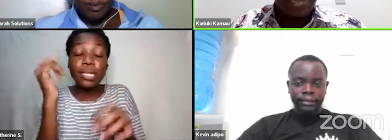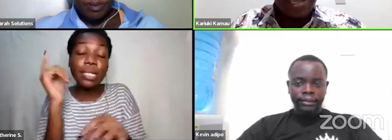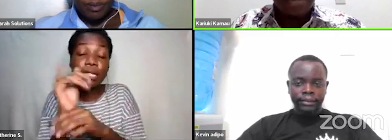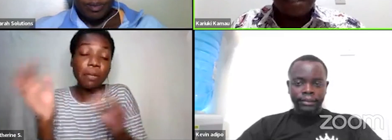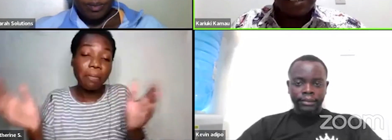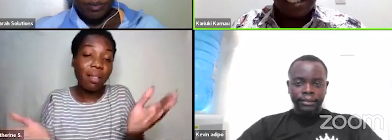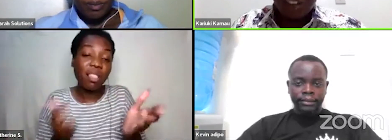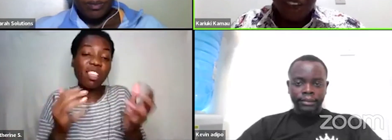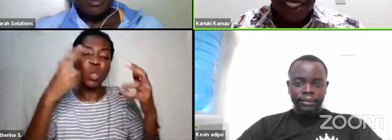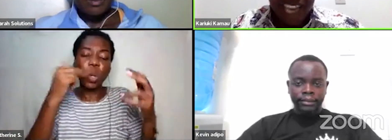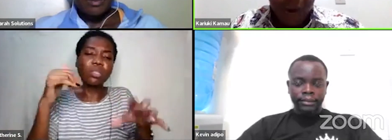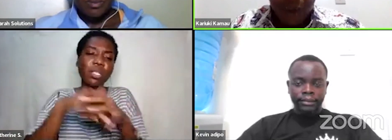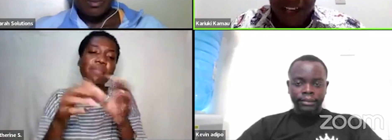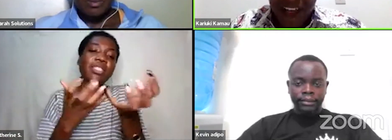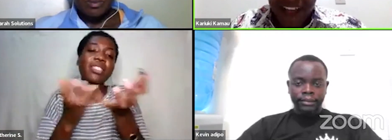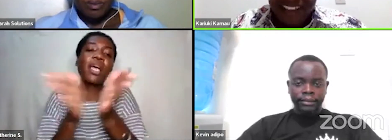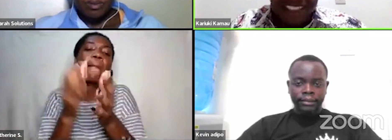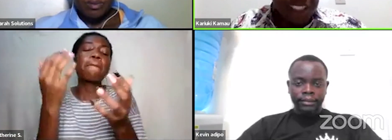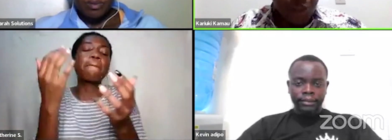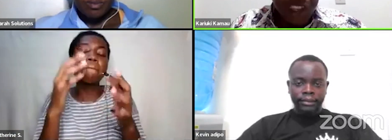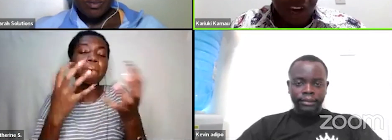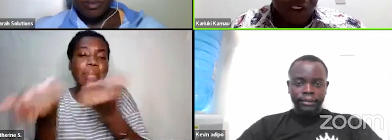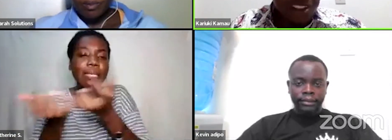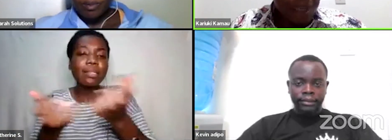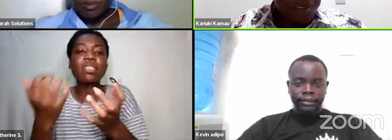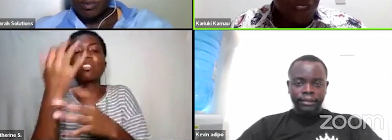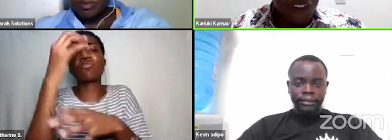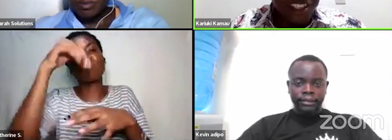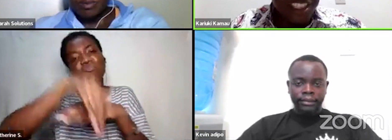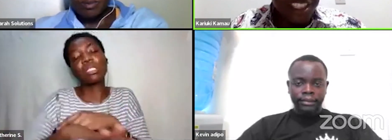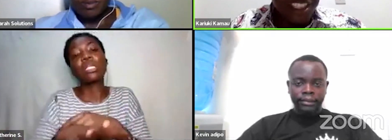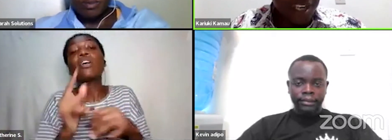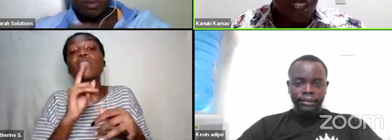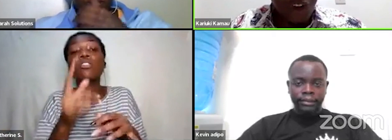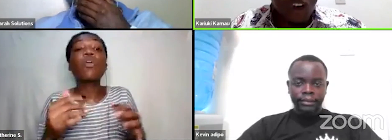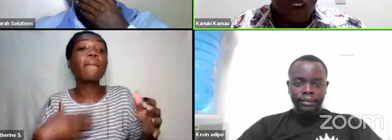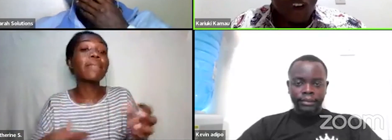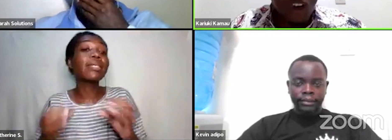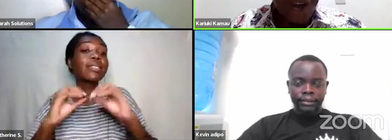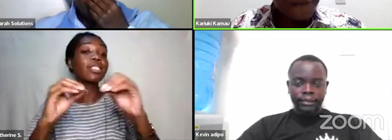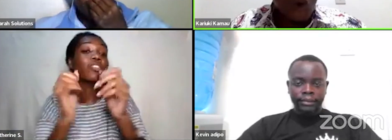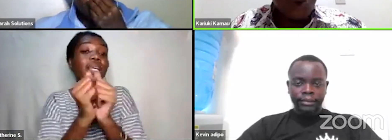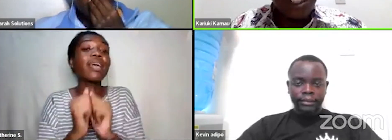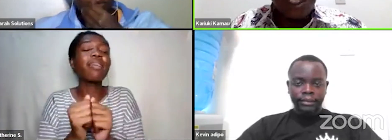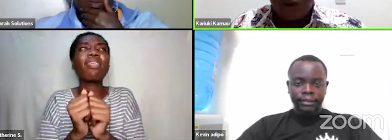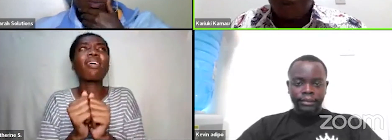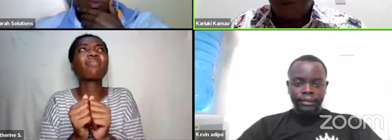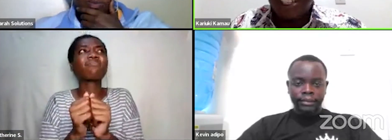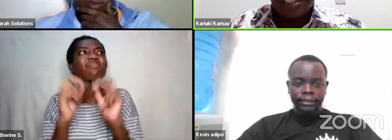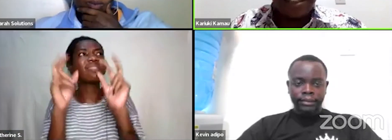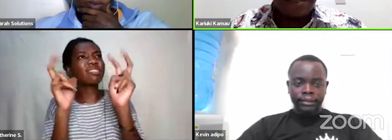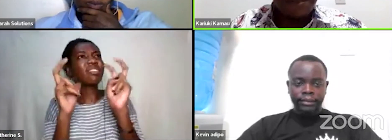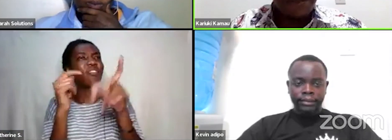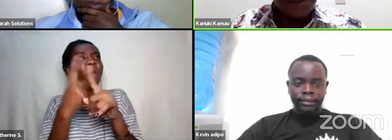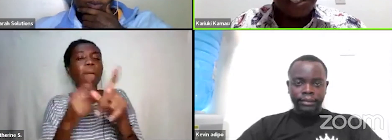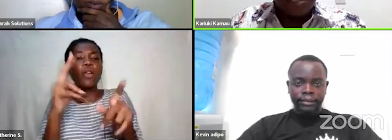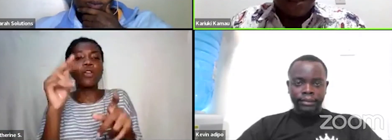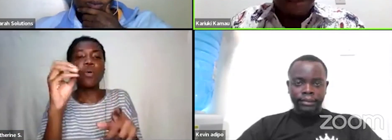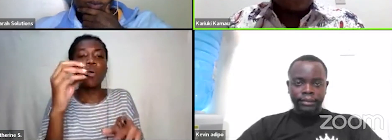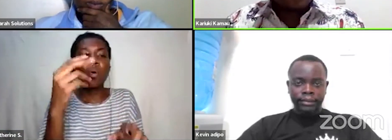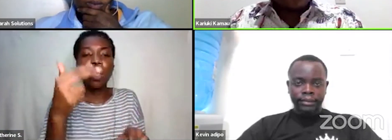business and business going down. I teach with the concept of a gentleman called Noah, who boarded other